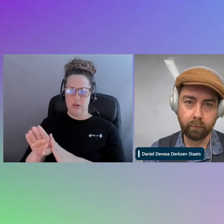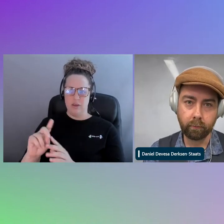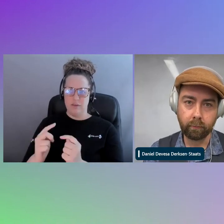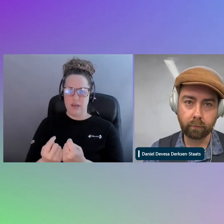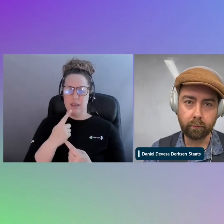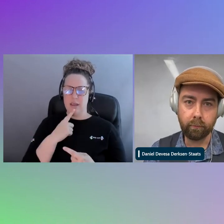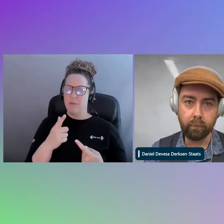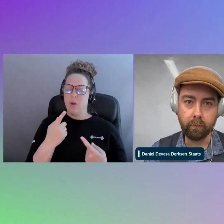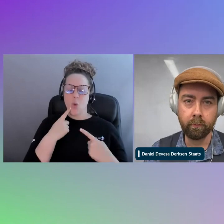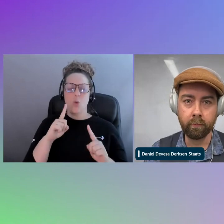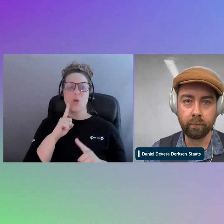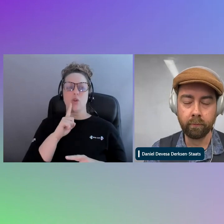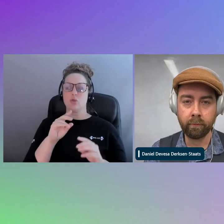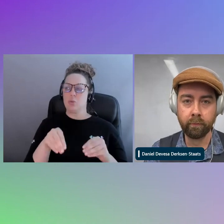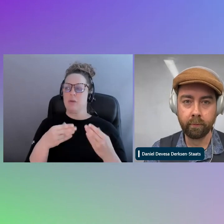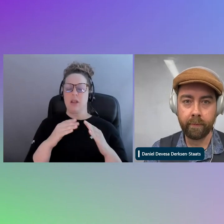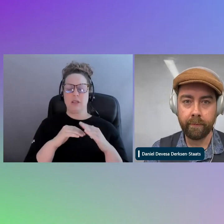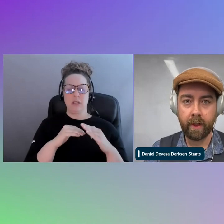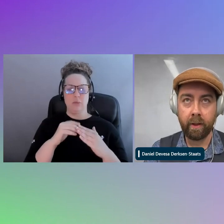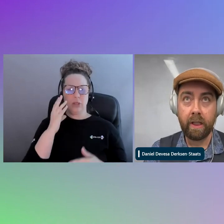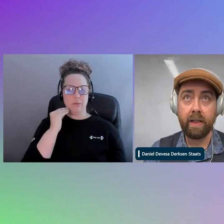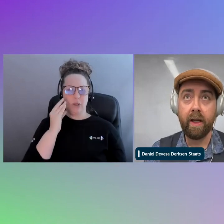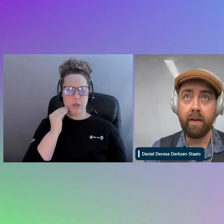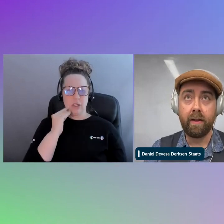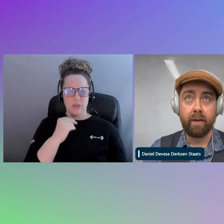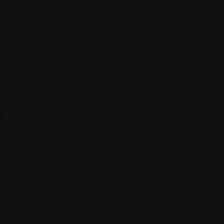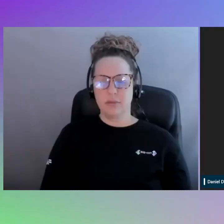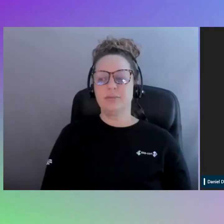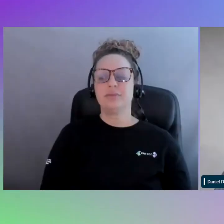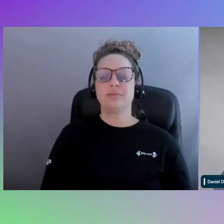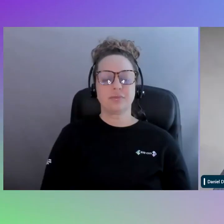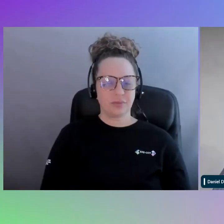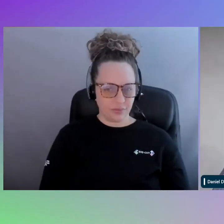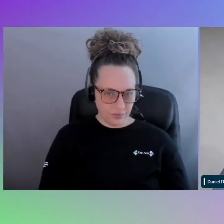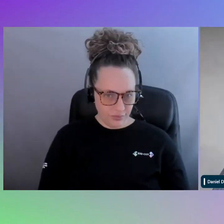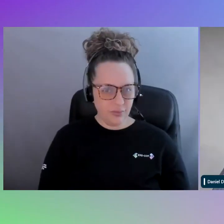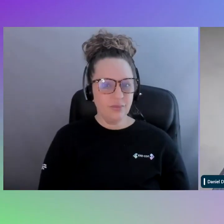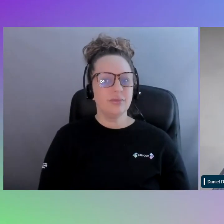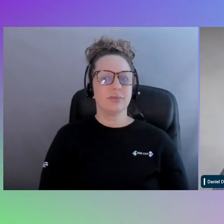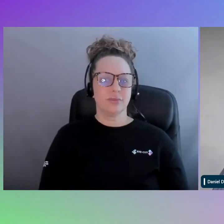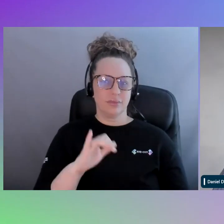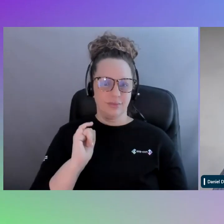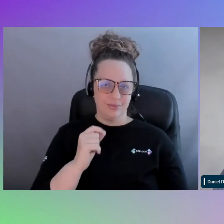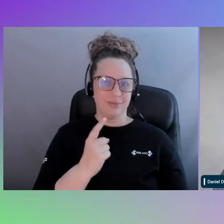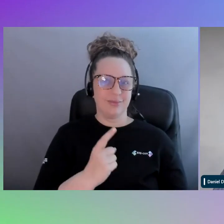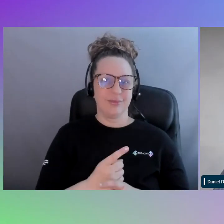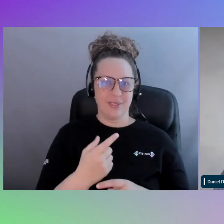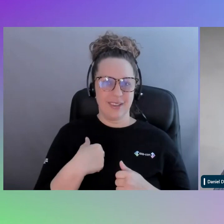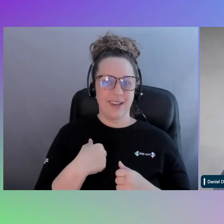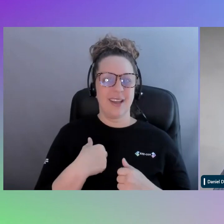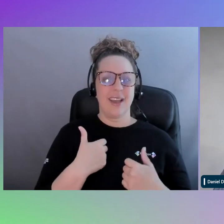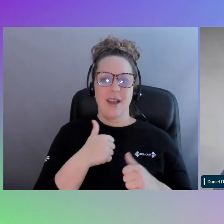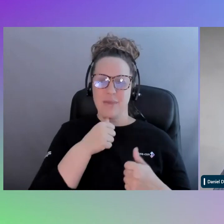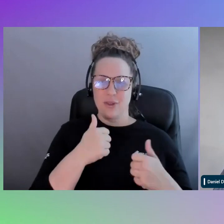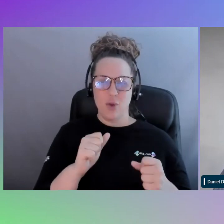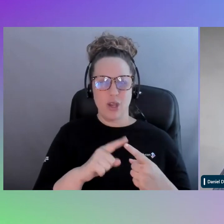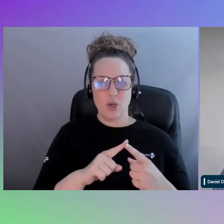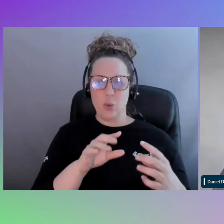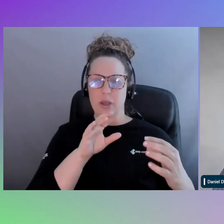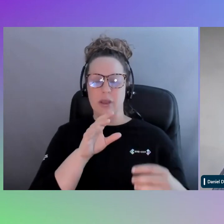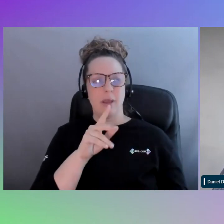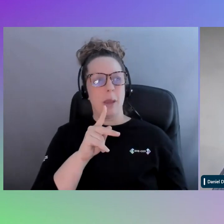provide the accessible experience. Yeah, that's why the title of the talk of not trying to be pixel